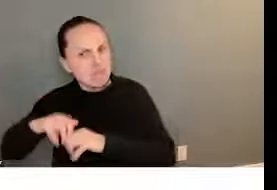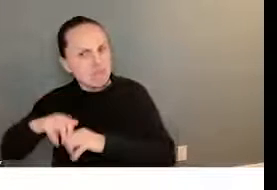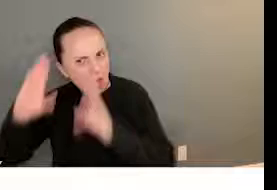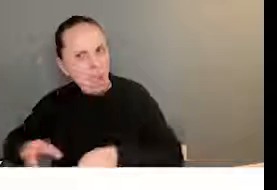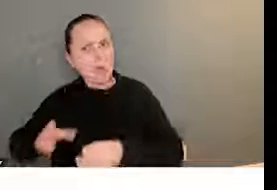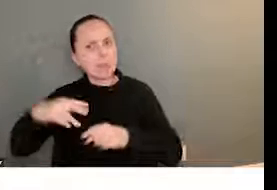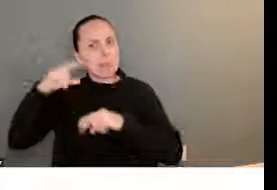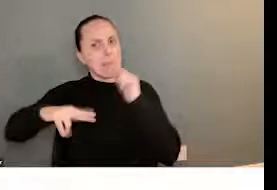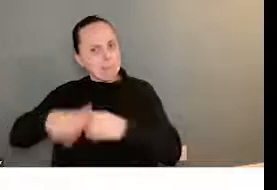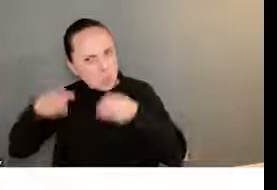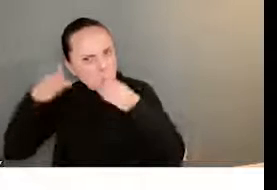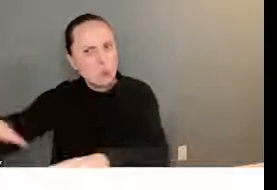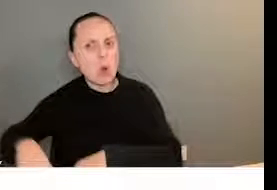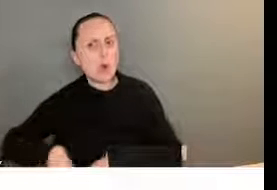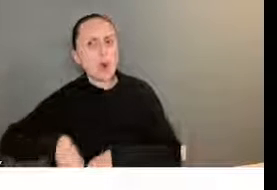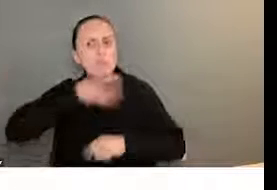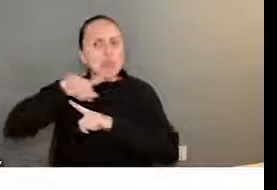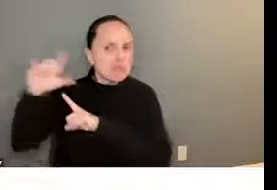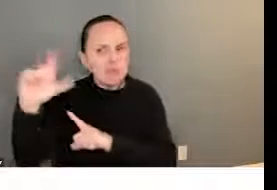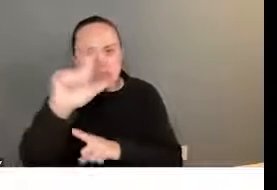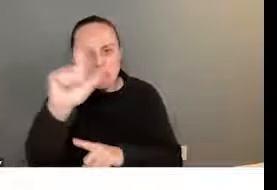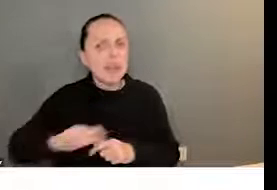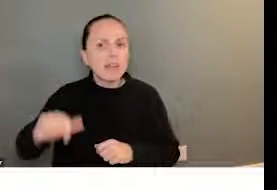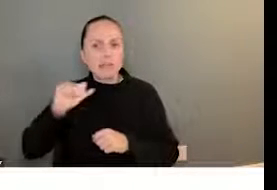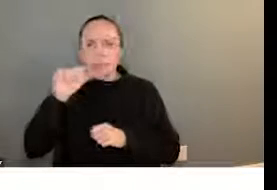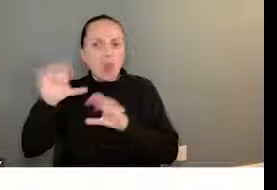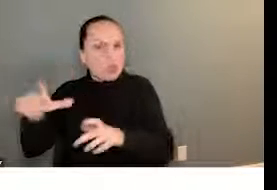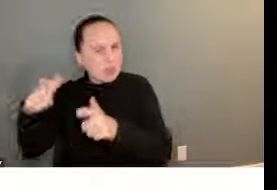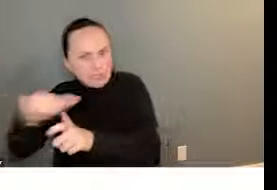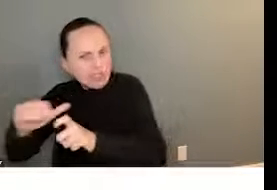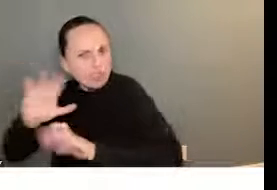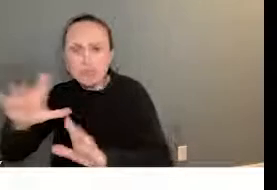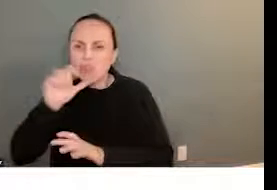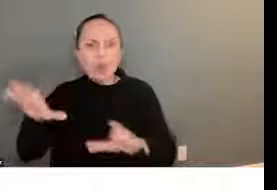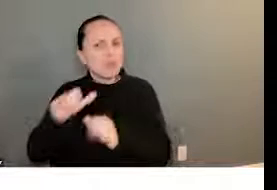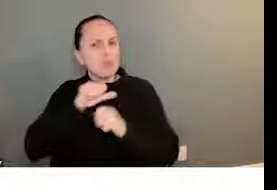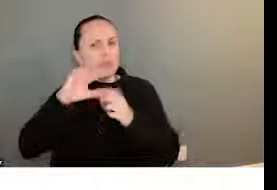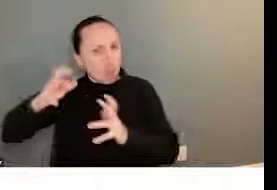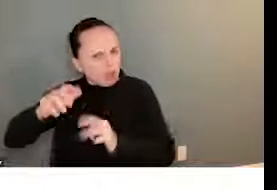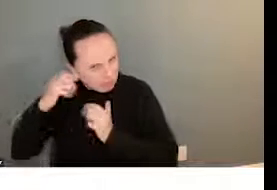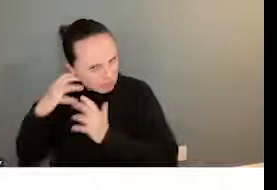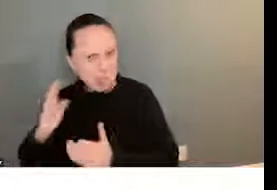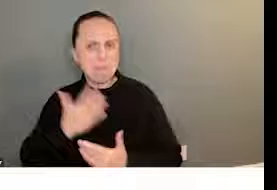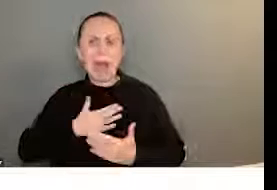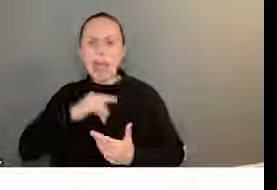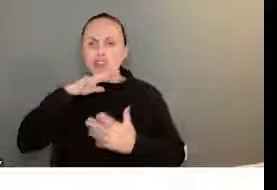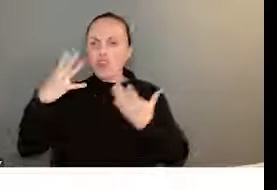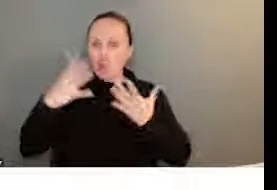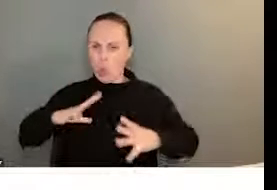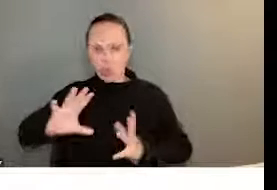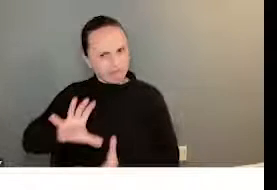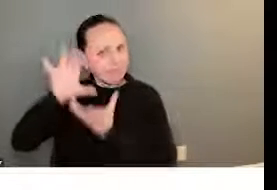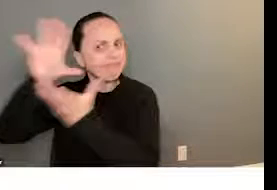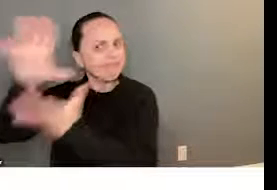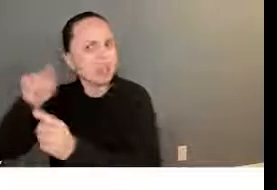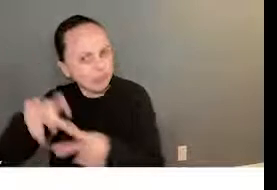spray a bunch of pollution. I'm not doing the dishes, that's all on you, right? Like, I'm not doing any of the laundry. Here's all of my dirty laundry. And it